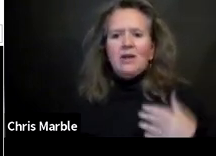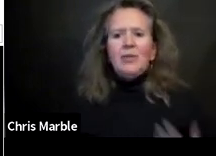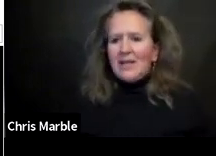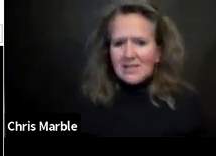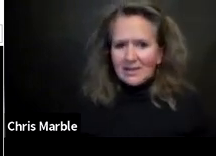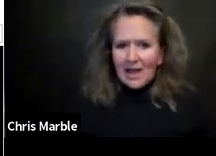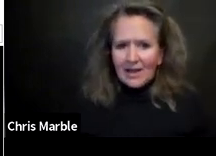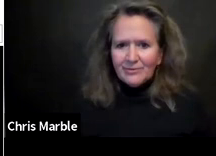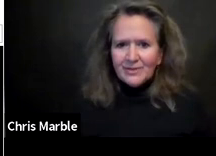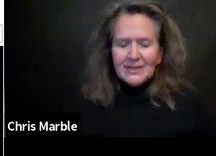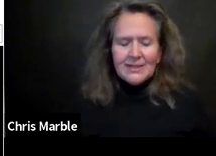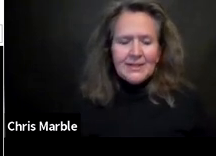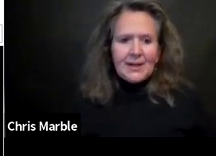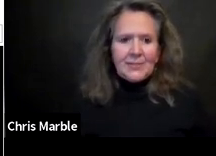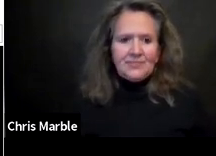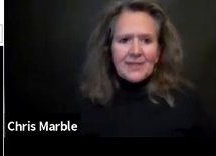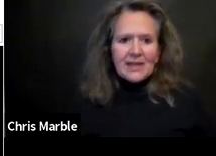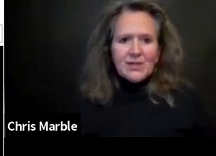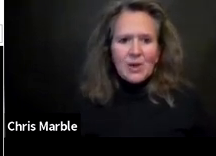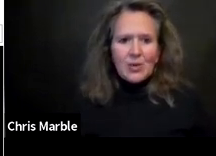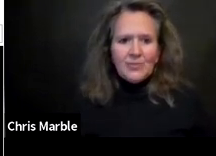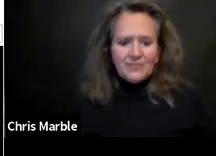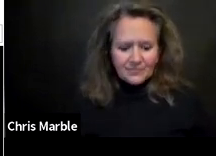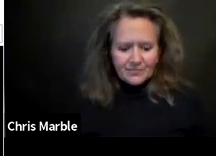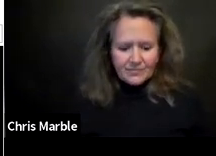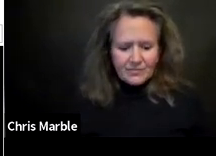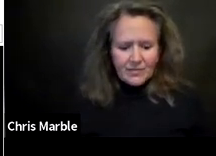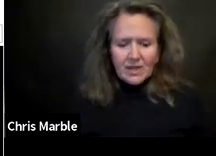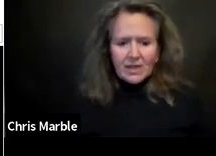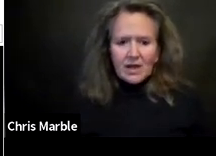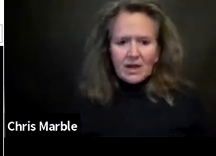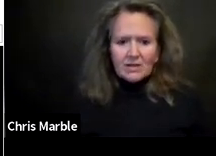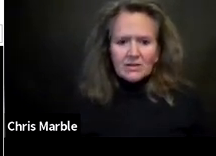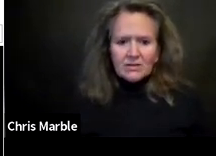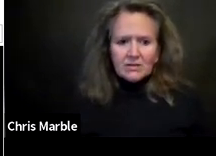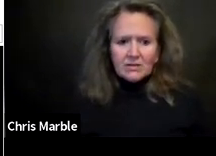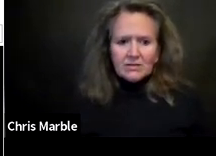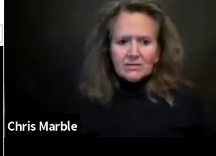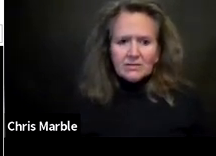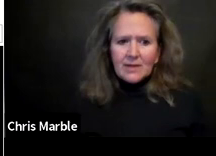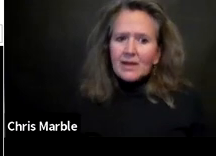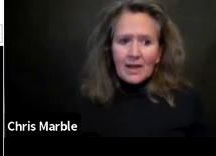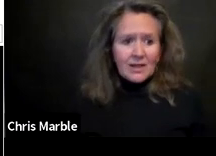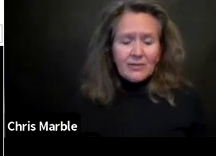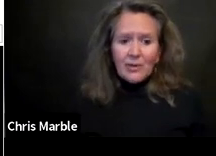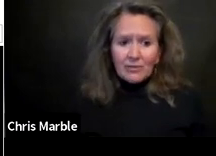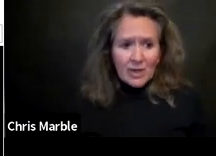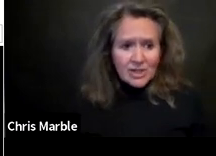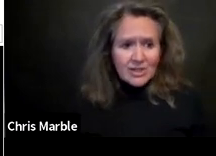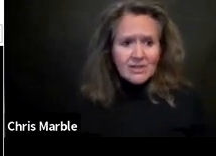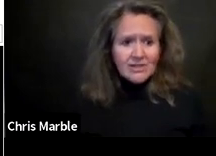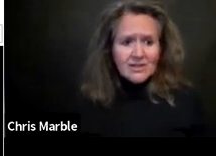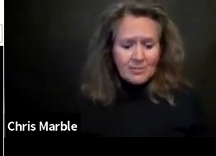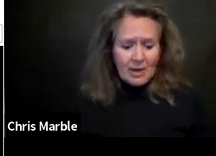can respond, but it isn't live. And so, again, if you